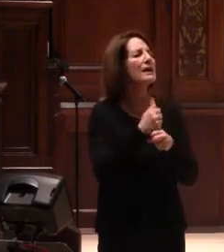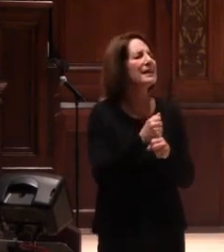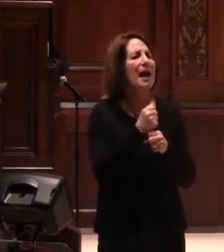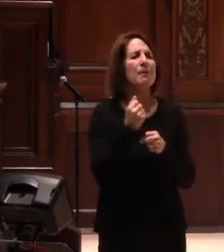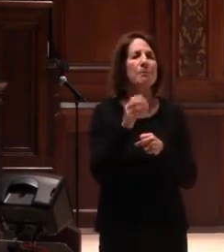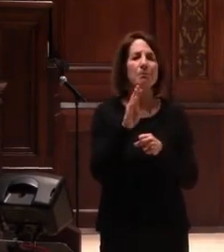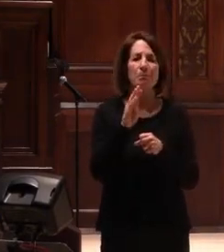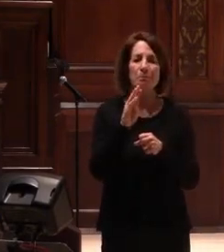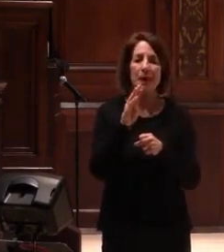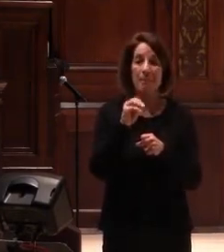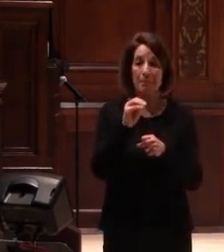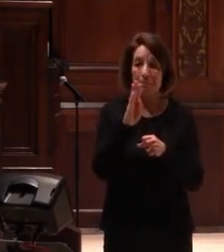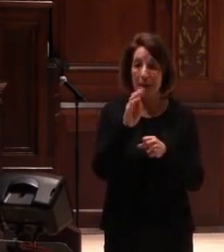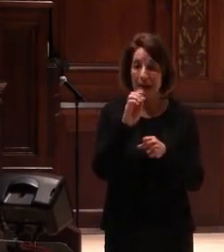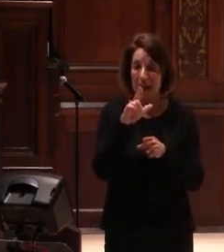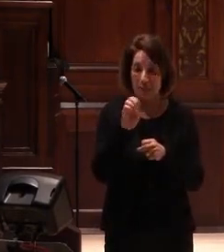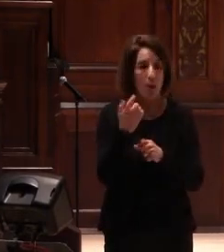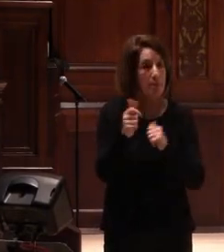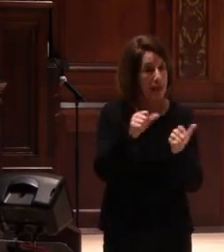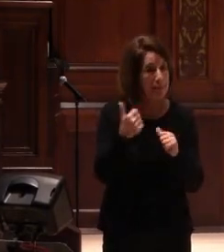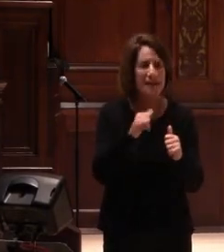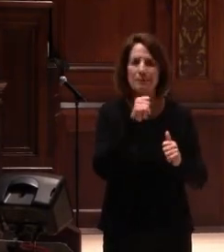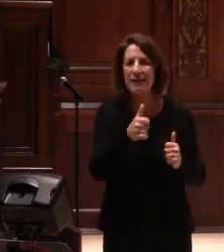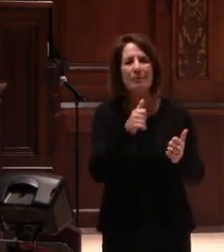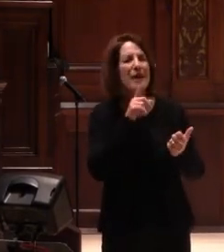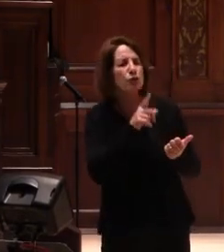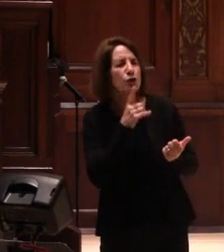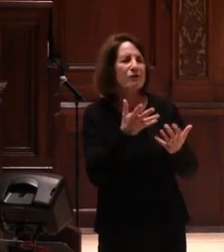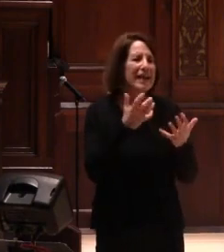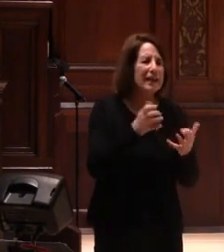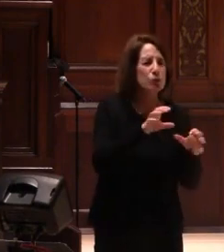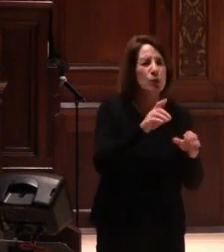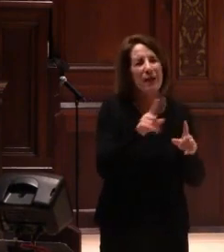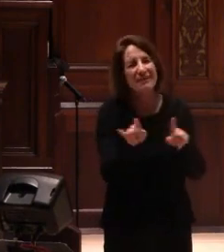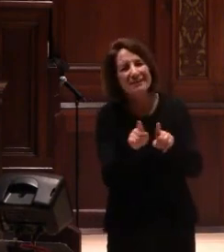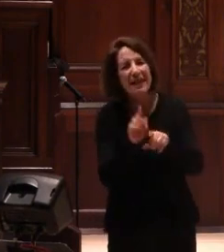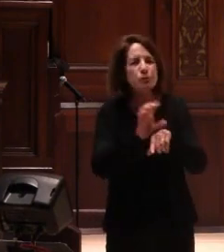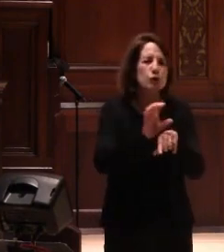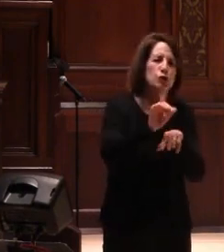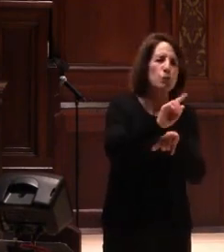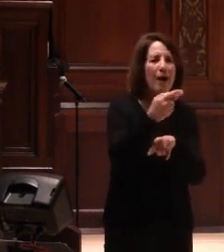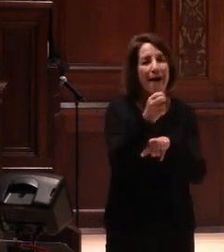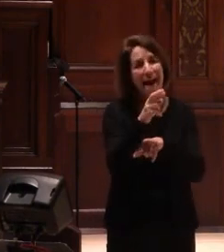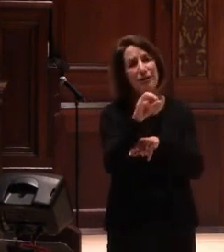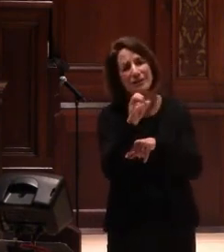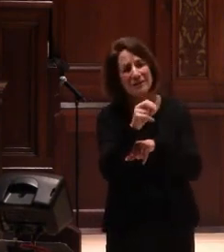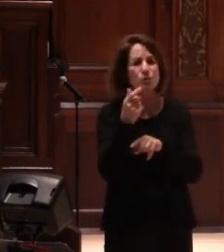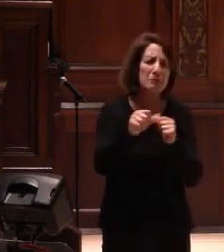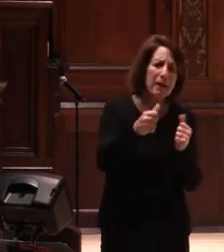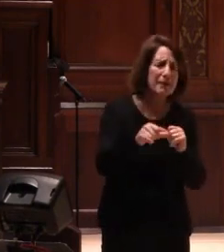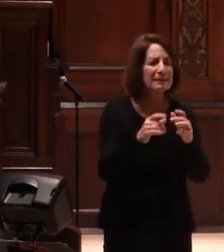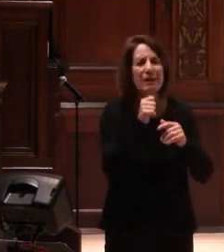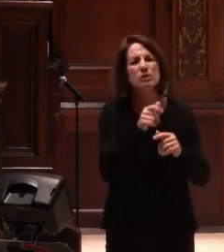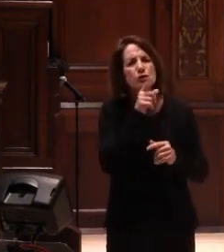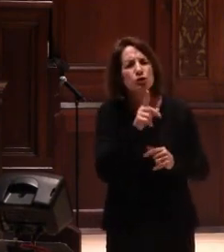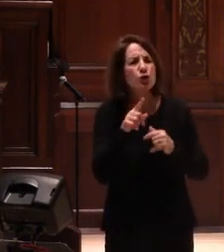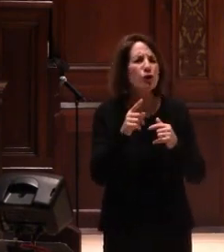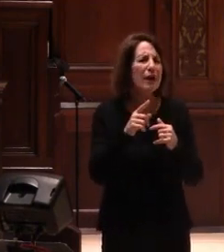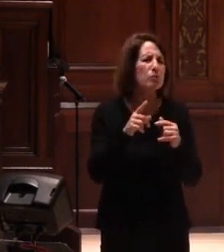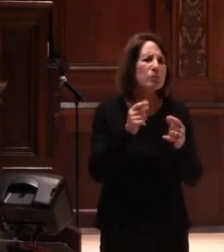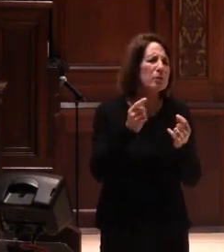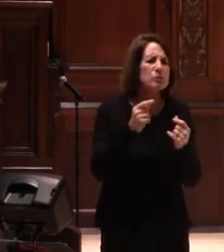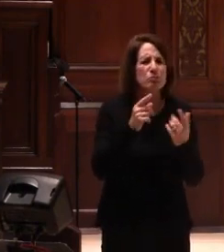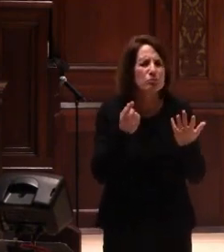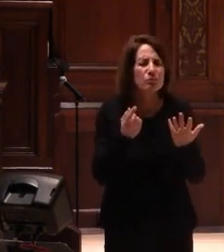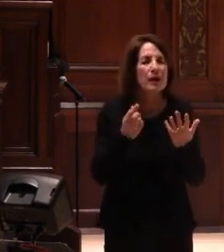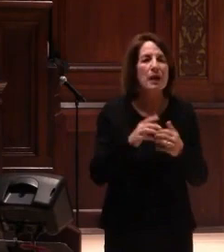sure if I wanted to do it at the church that we had Harrison baptized in, and I just wasn't really sure what I was going to do about that. She mentioned to me that she